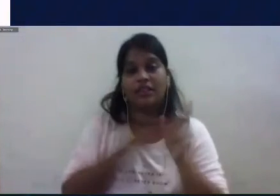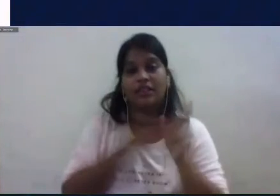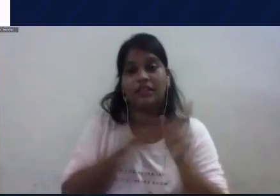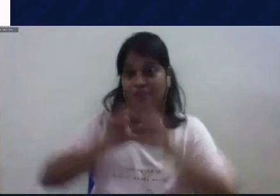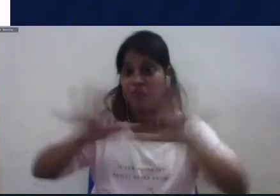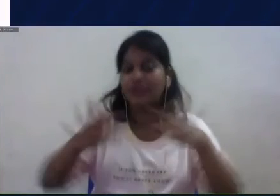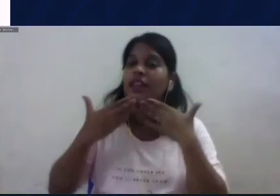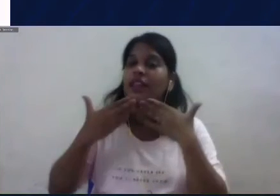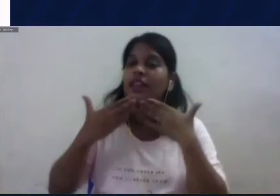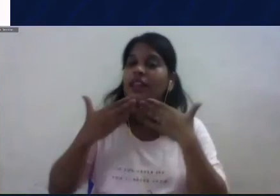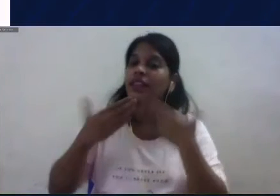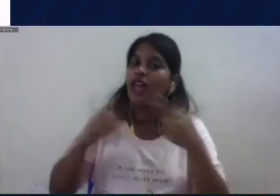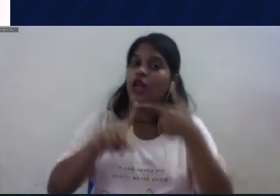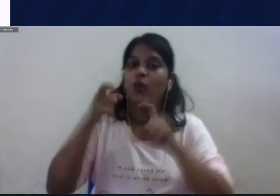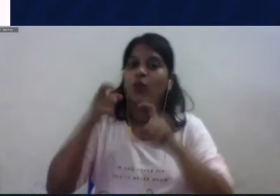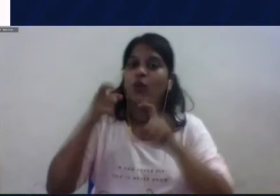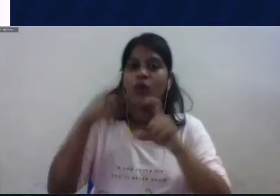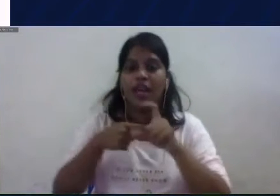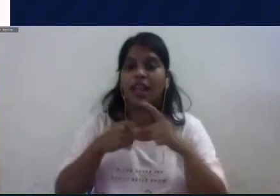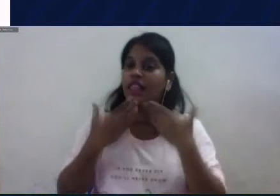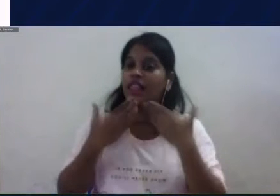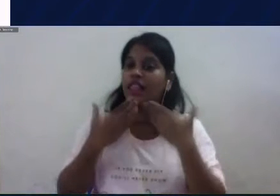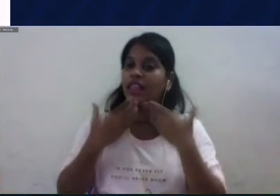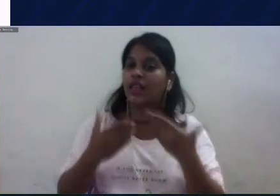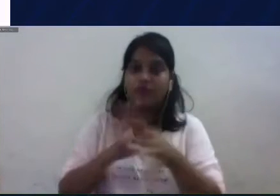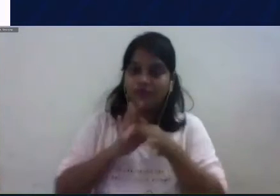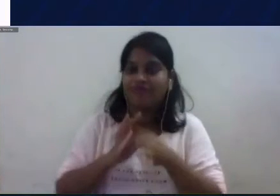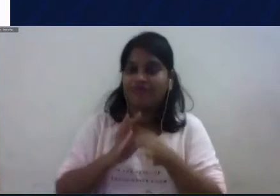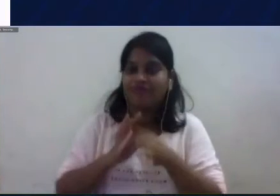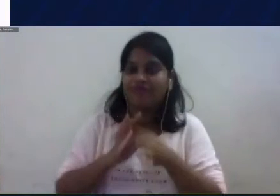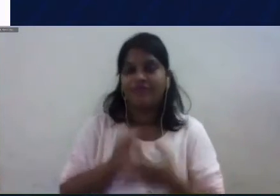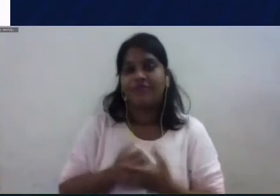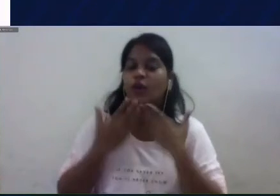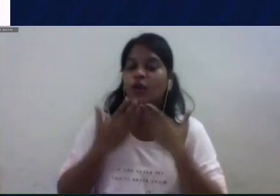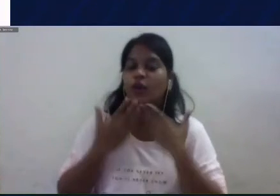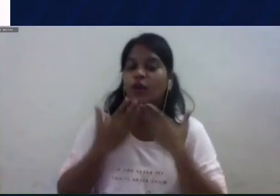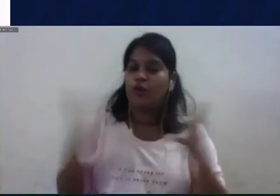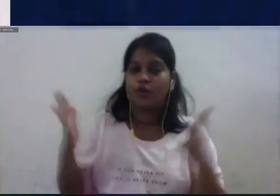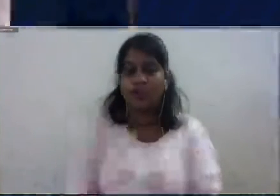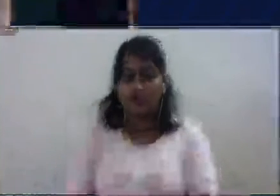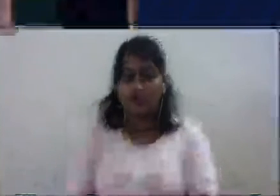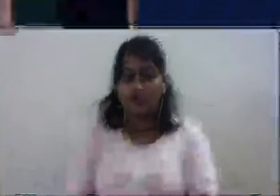much. Thank you, TiE. Thank you, QGLUE, for having me over. Thank you very much.